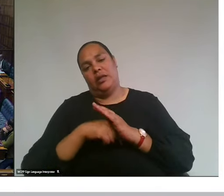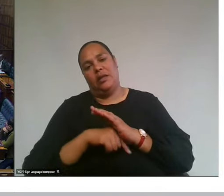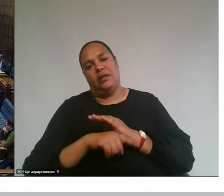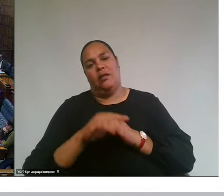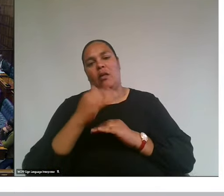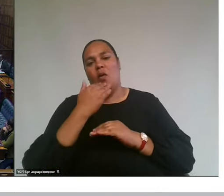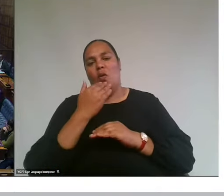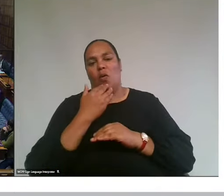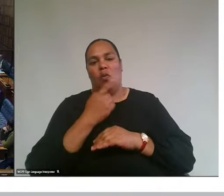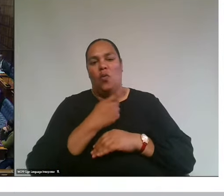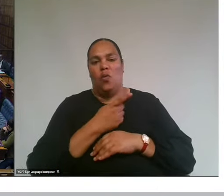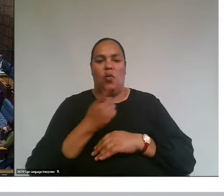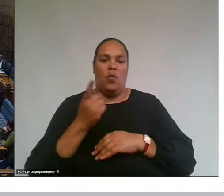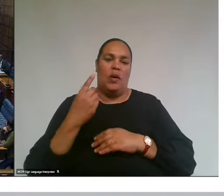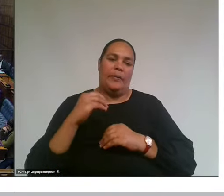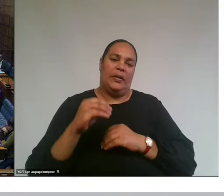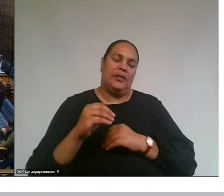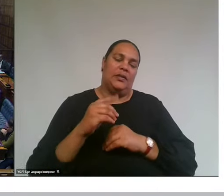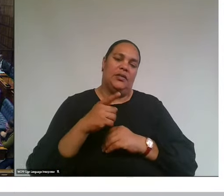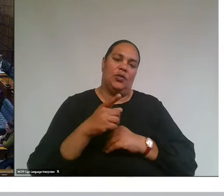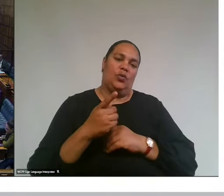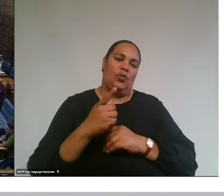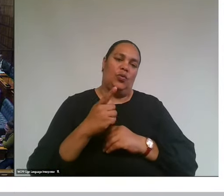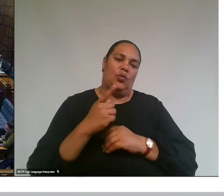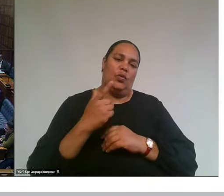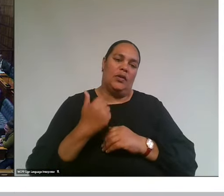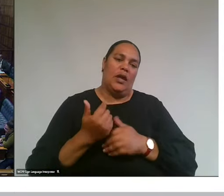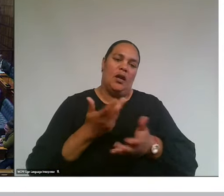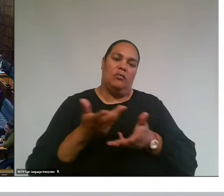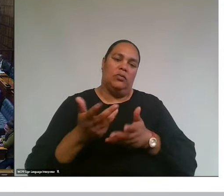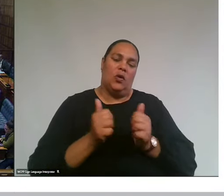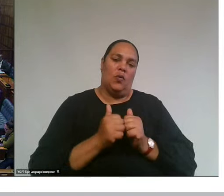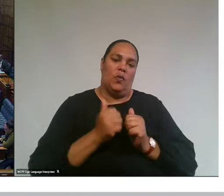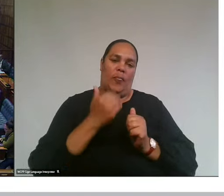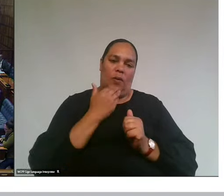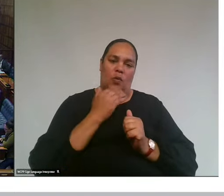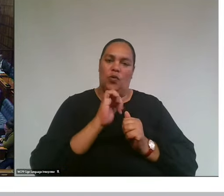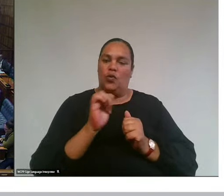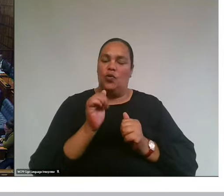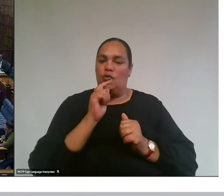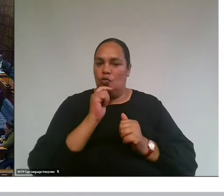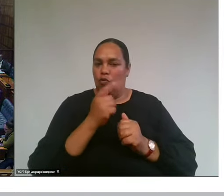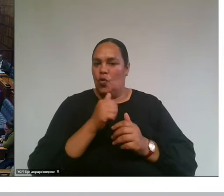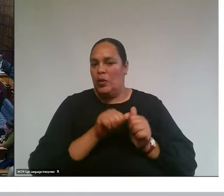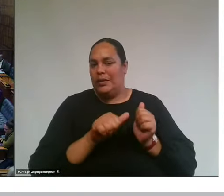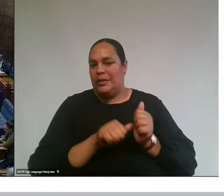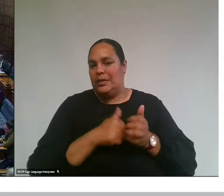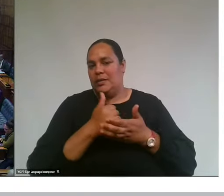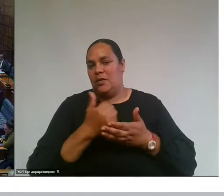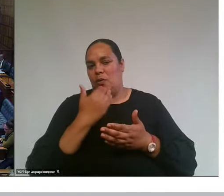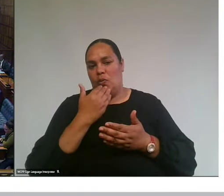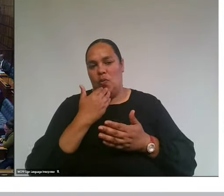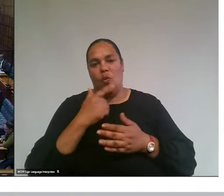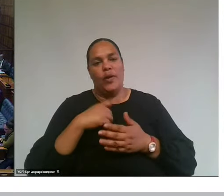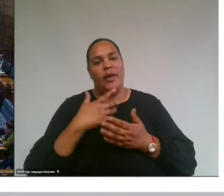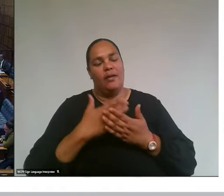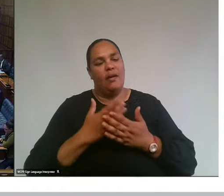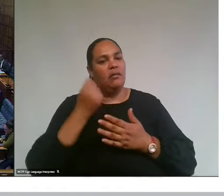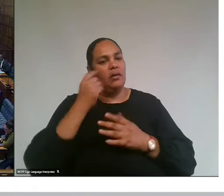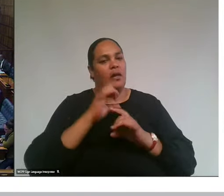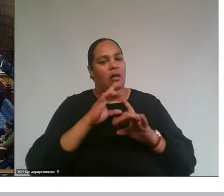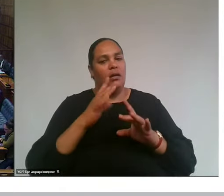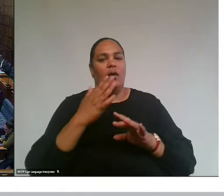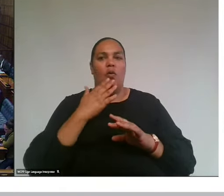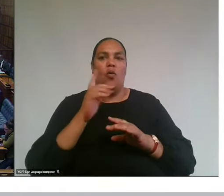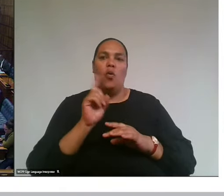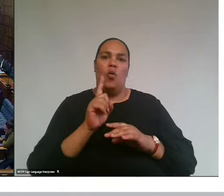is this businesses that you guys are actually engaging in who are you actually assisting so that we can have an understanding of what